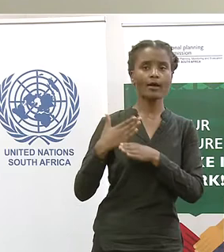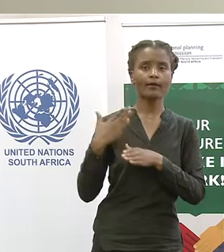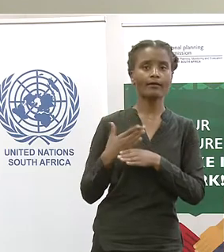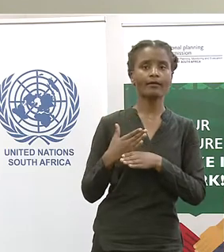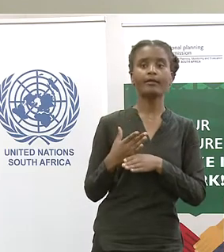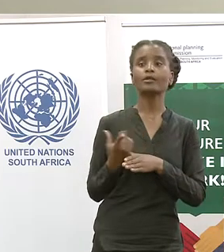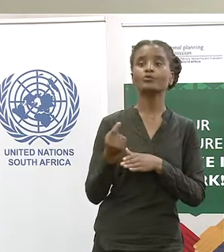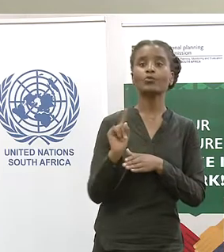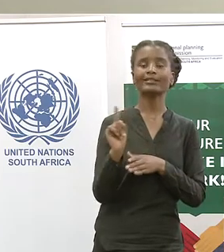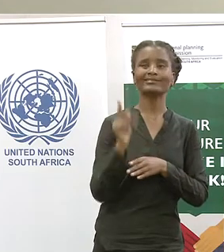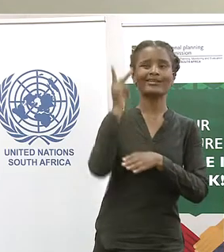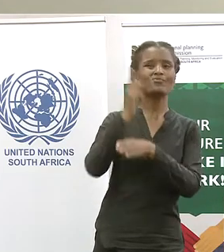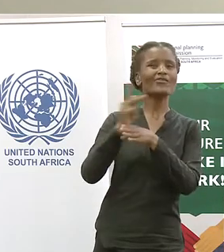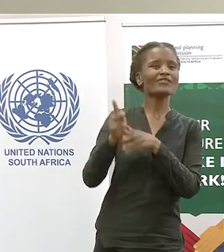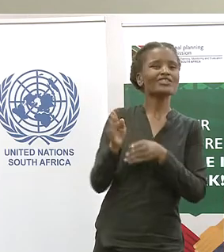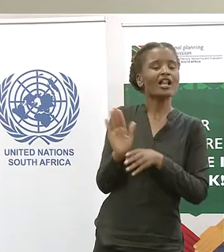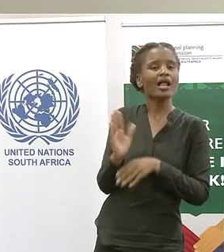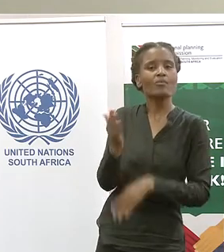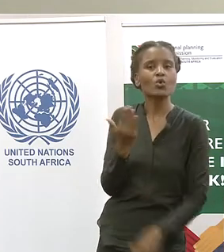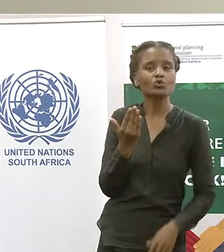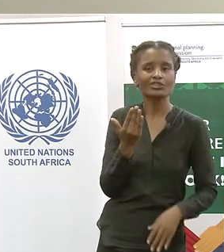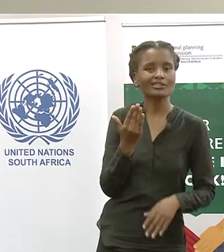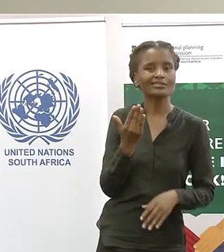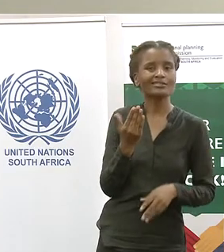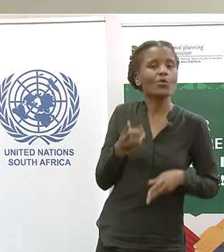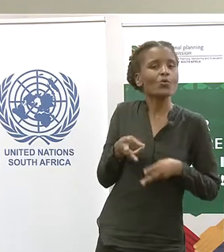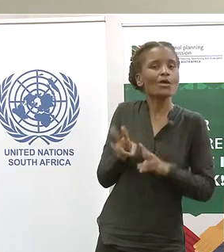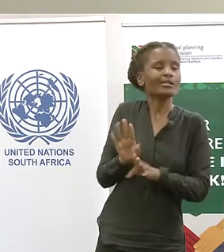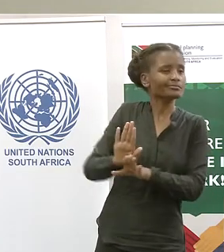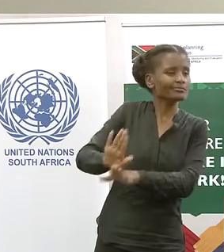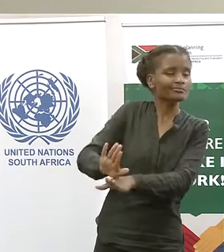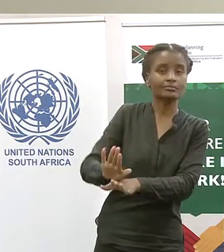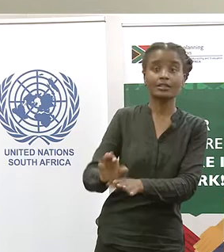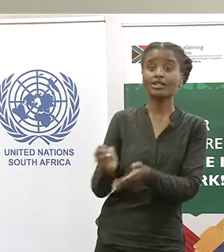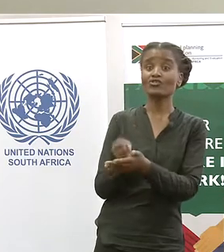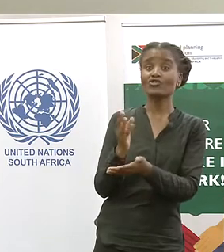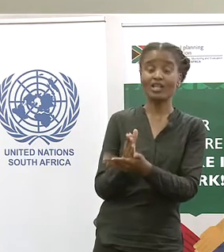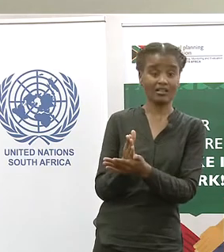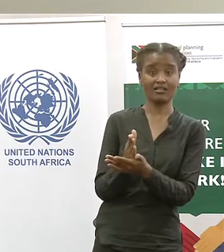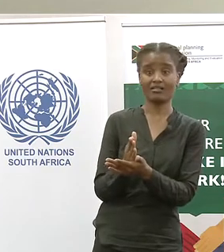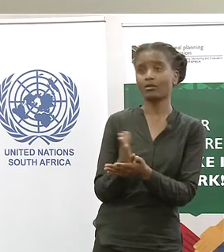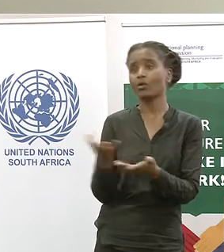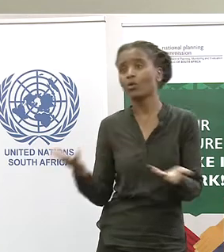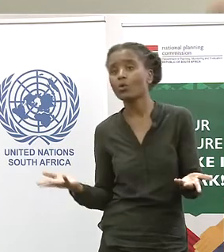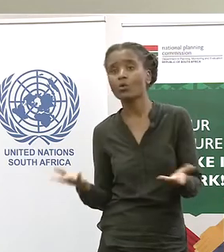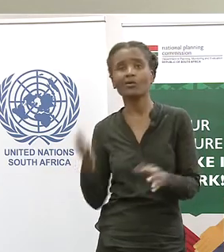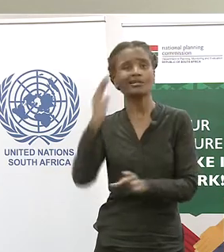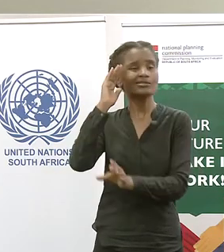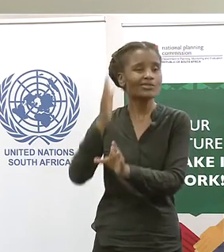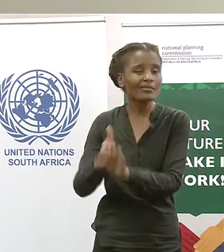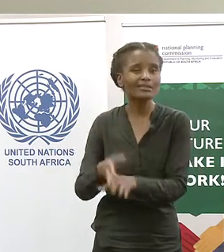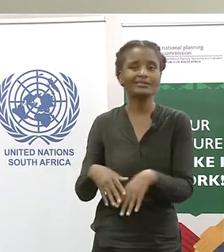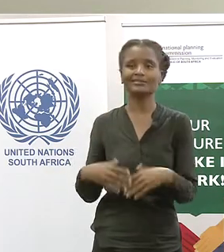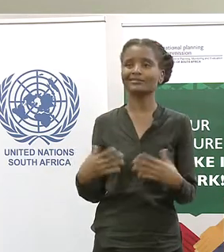the professional approach, not just the social workers, the occupational therapists, physiotherapists, everybody. I was one of those